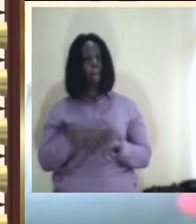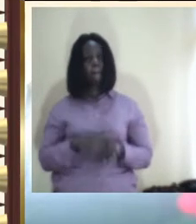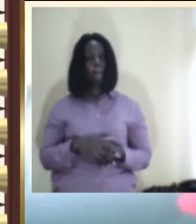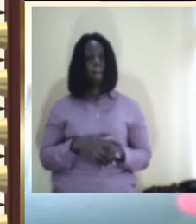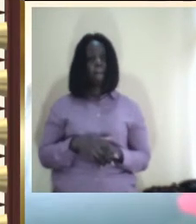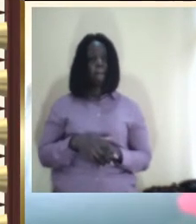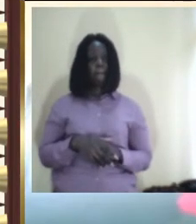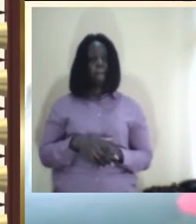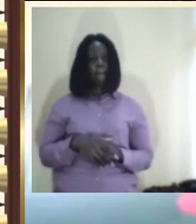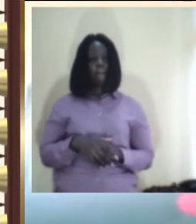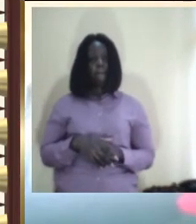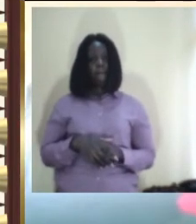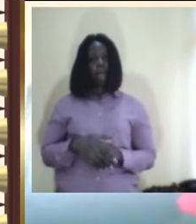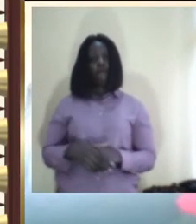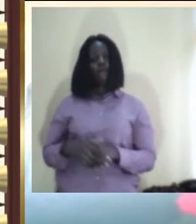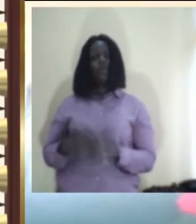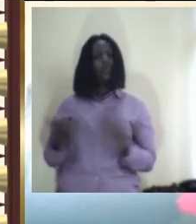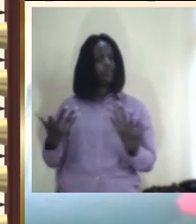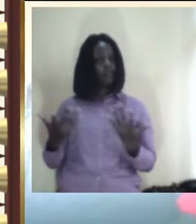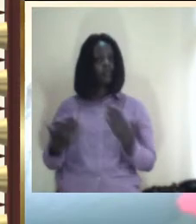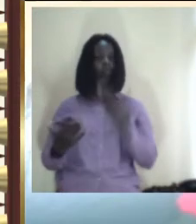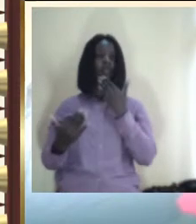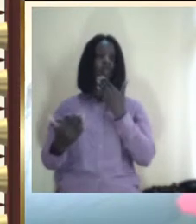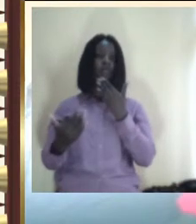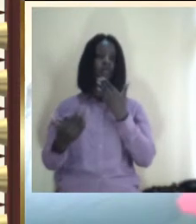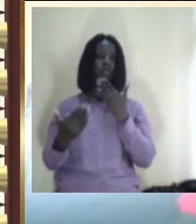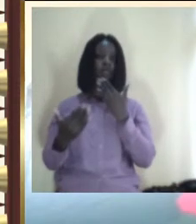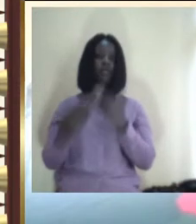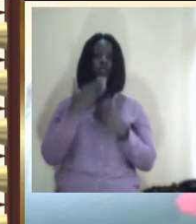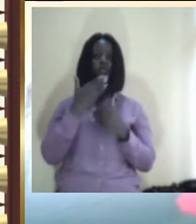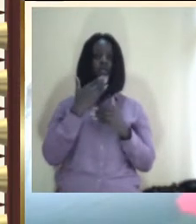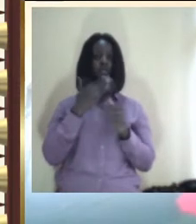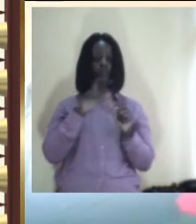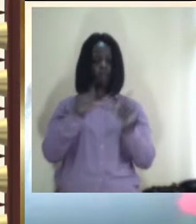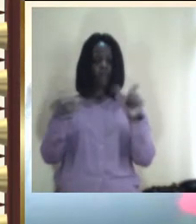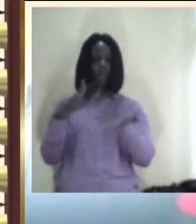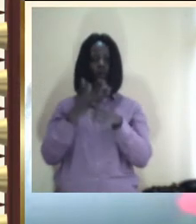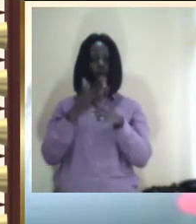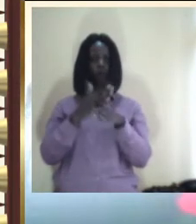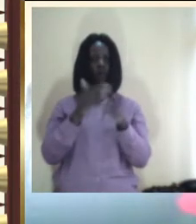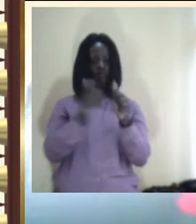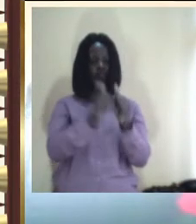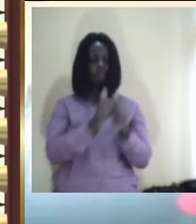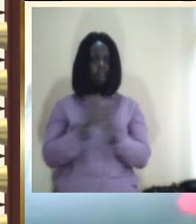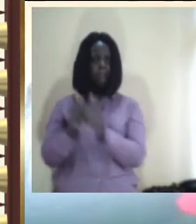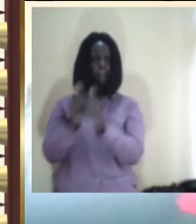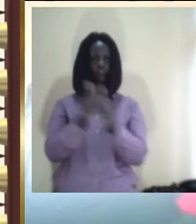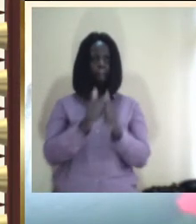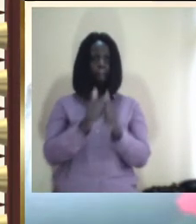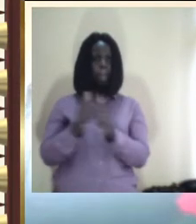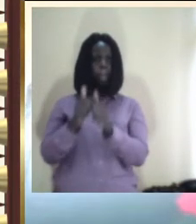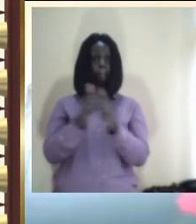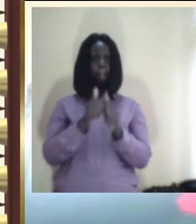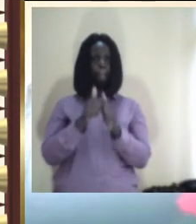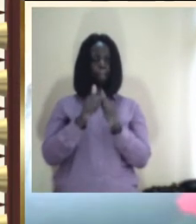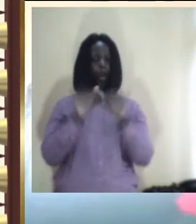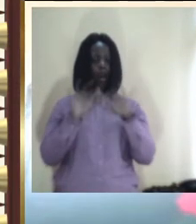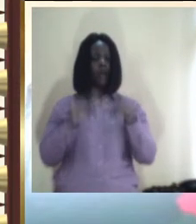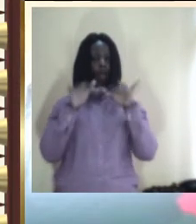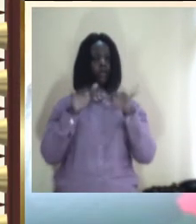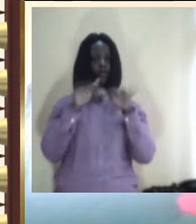members, allow me to thank my colleagues that I've worked with in the legislature, and